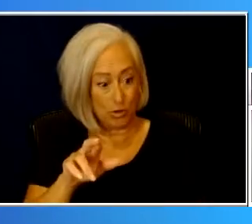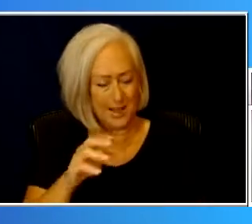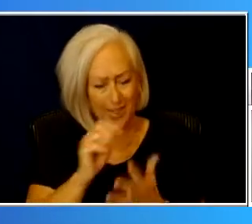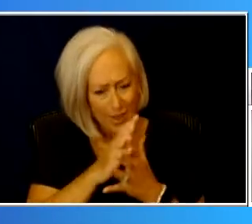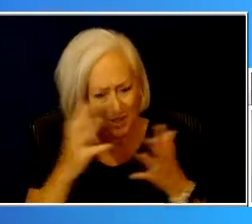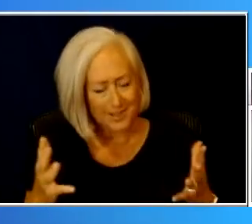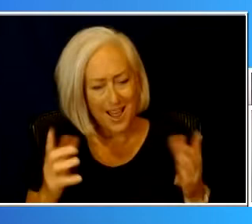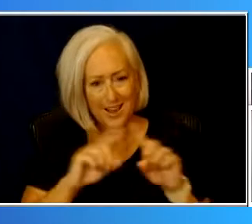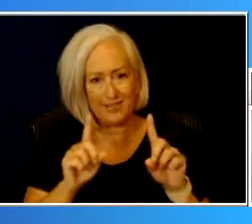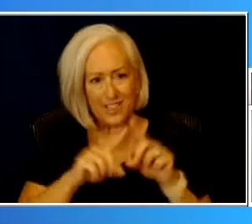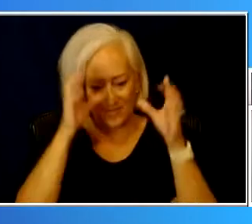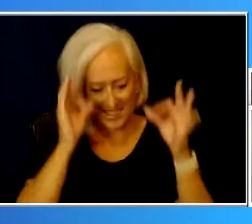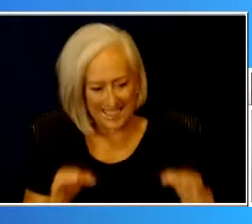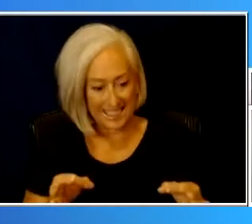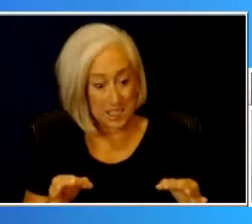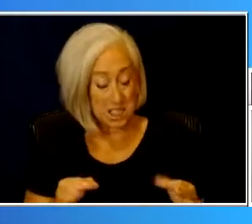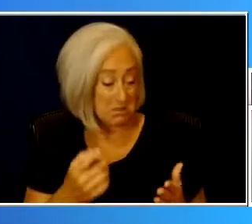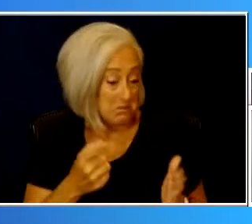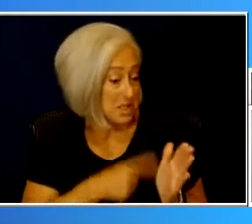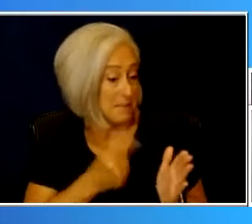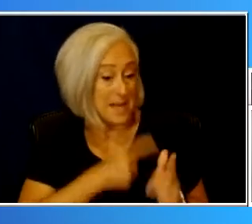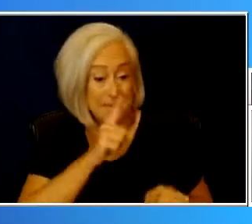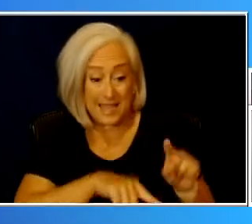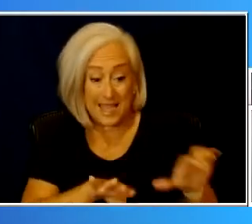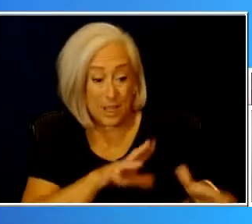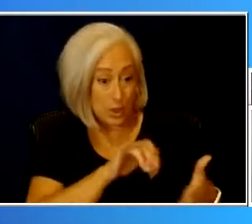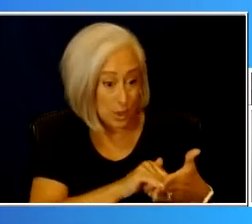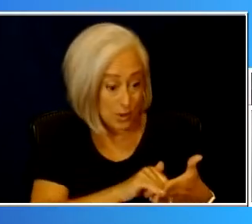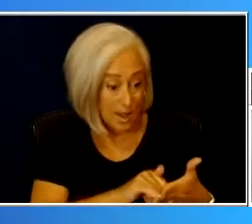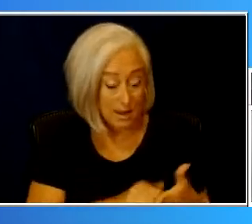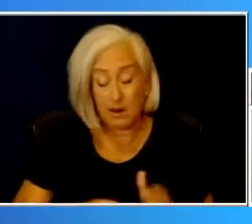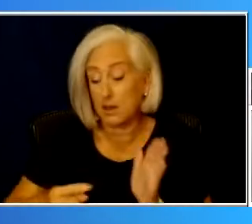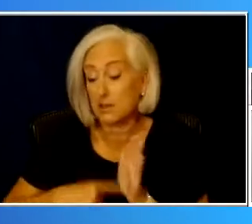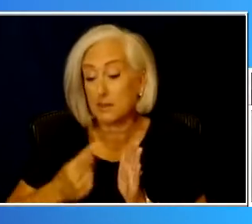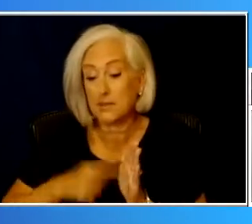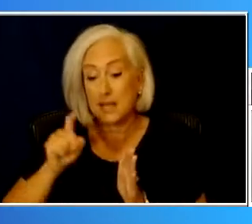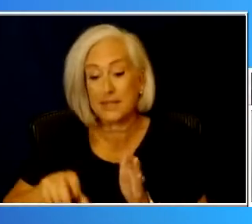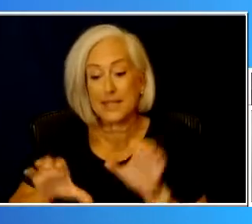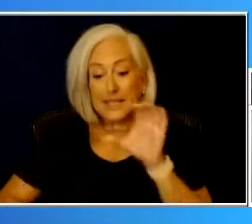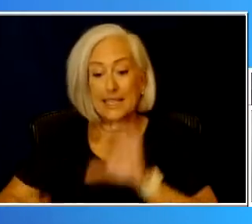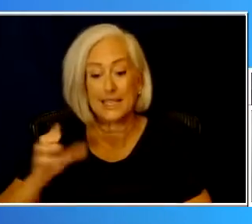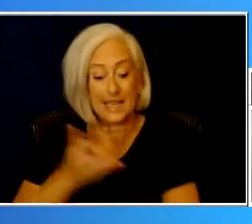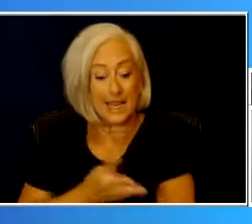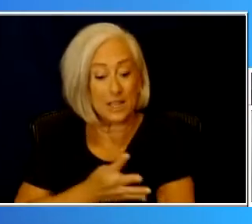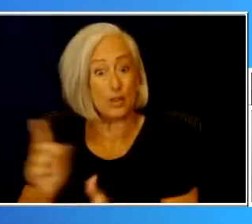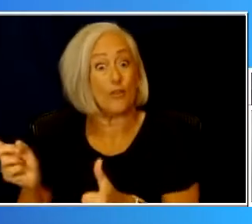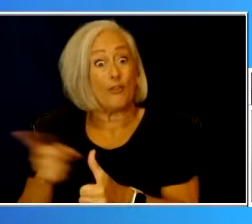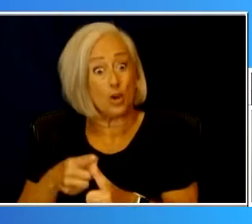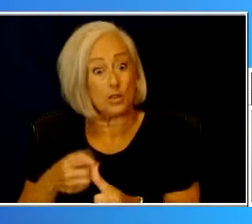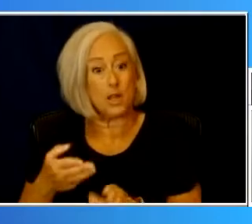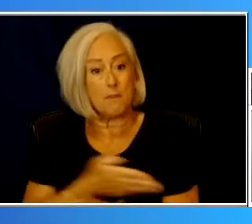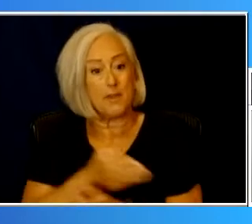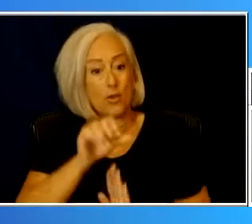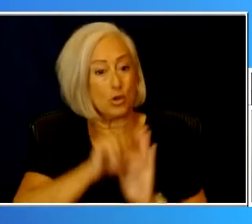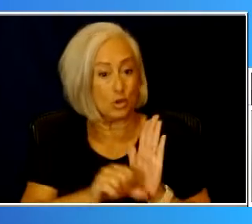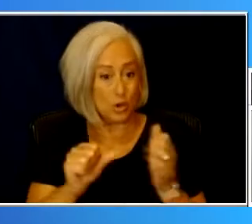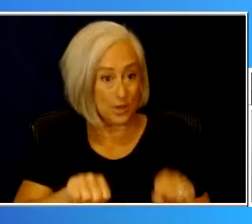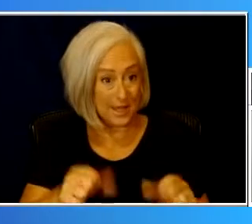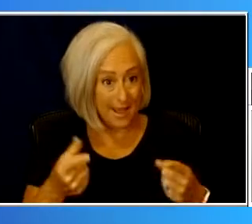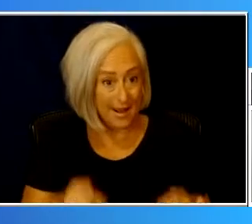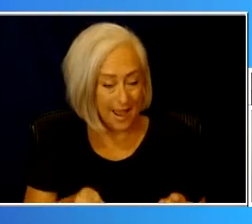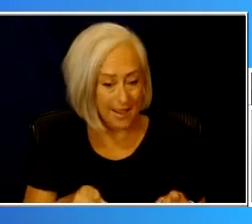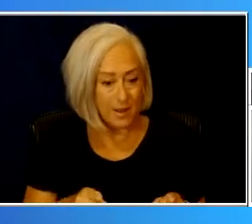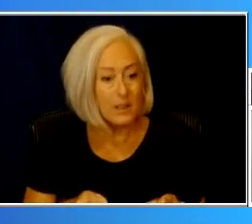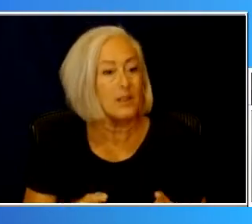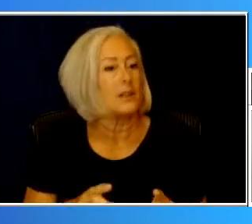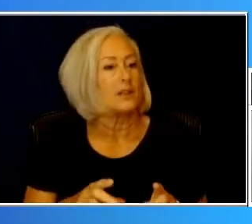upfront surgery. They need chemo first before that they'll be able to have a safe surgery. So there are so many different strategies now that we employ.